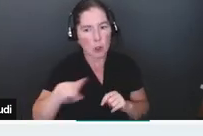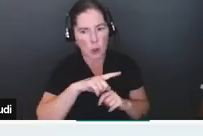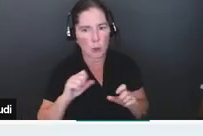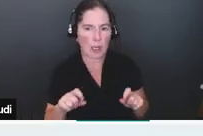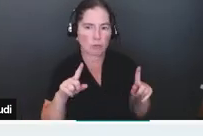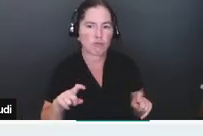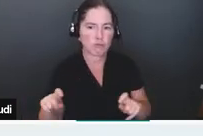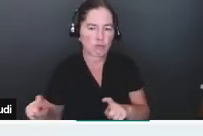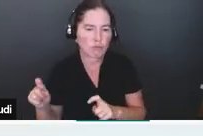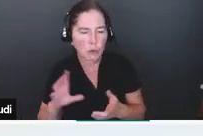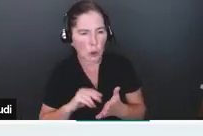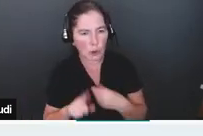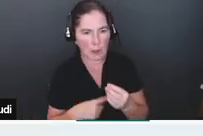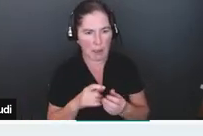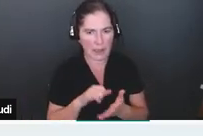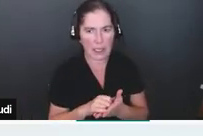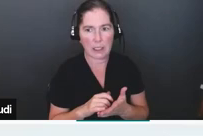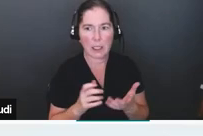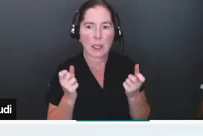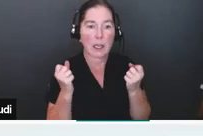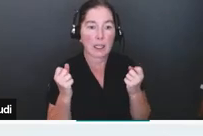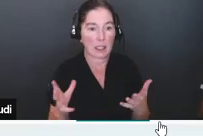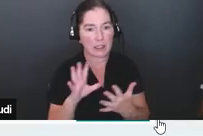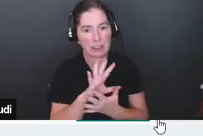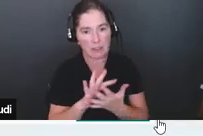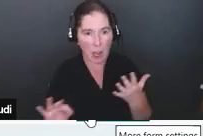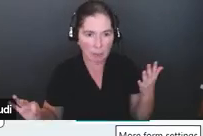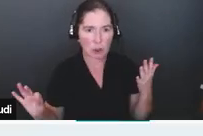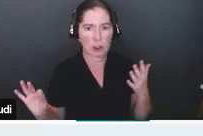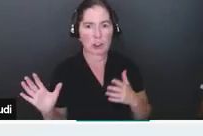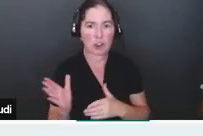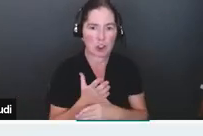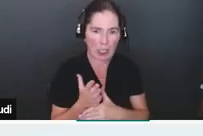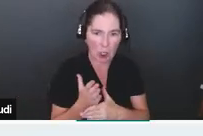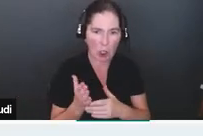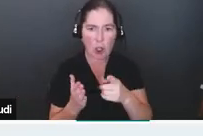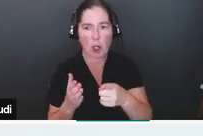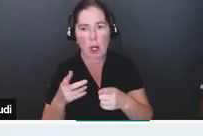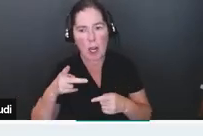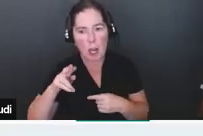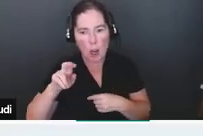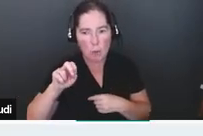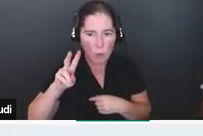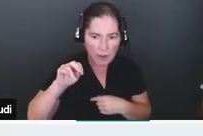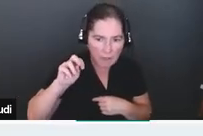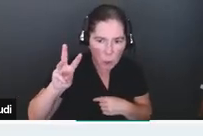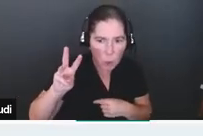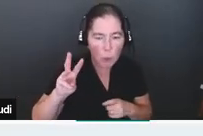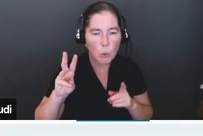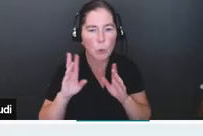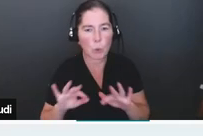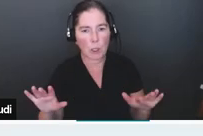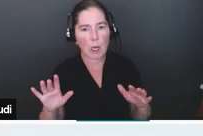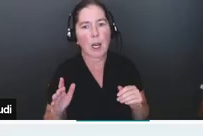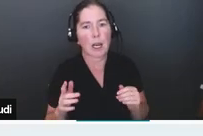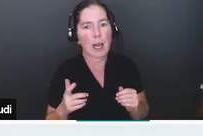learn about it. I noticed that it has lots of options on it and I can share and I can preview and I can do all sorts of things. Again, I'm just